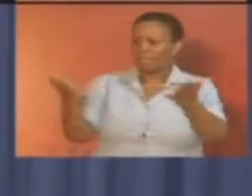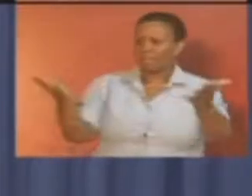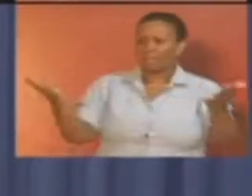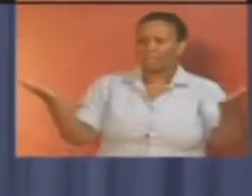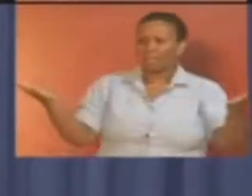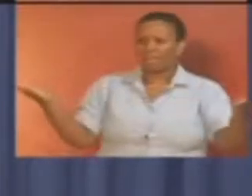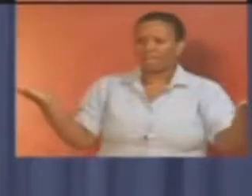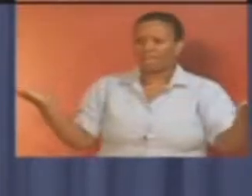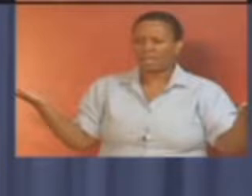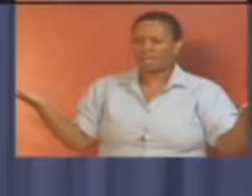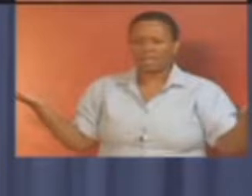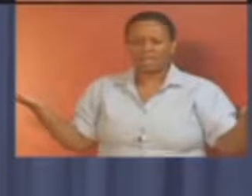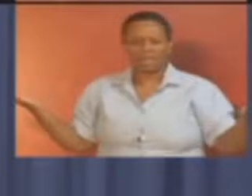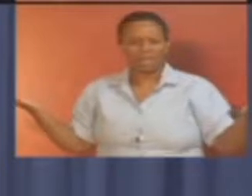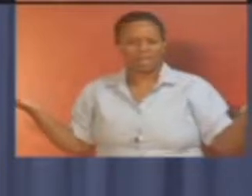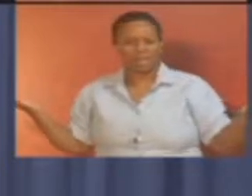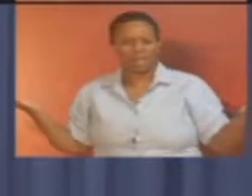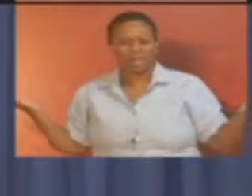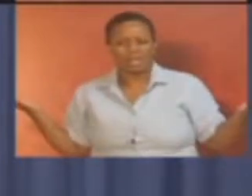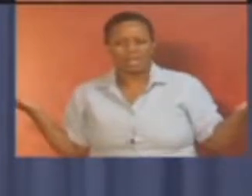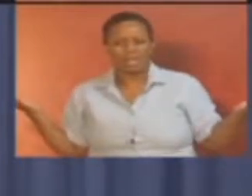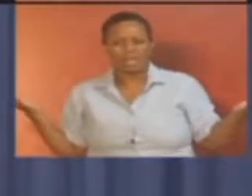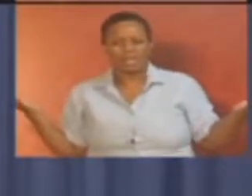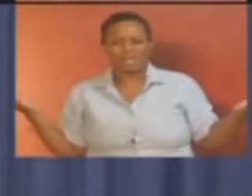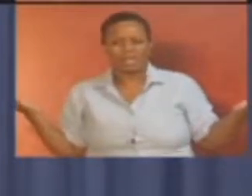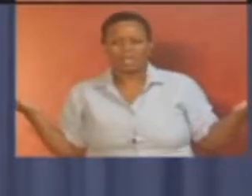for the public health measures.